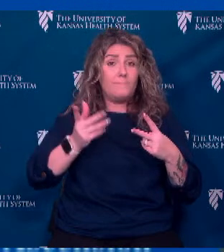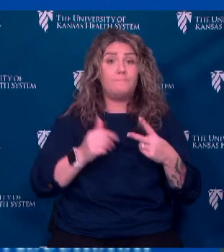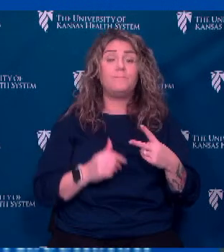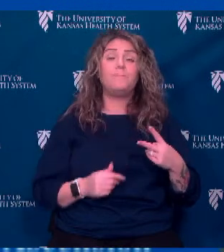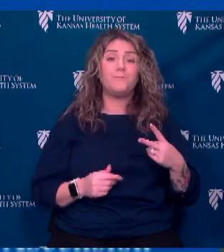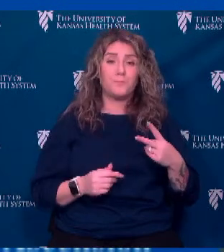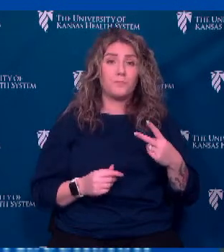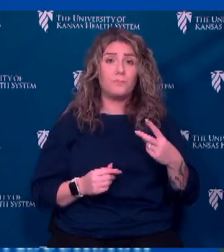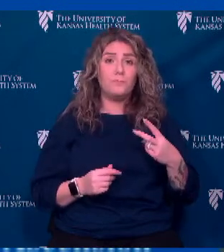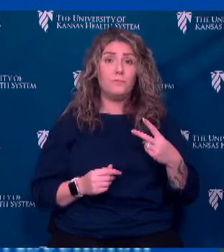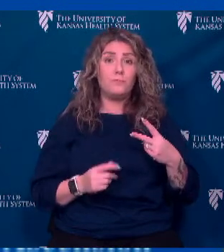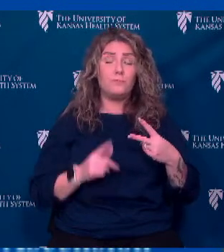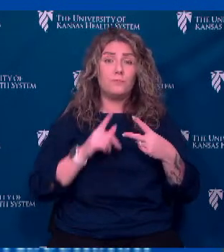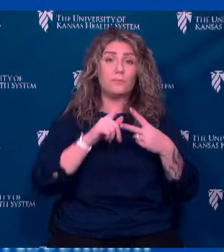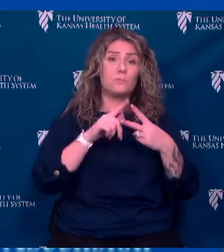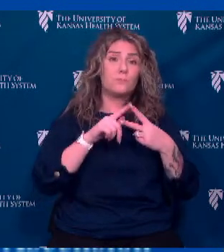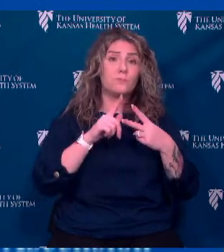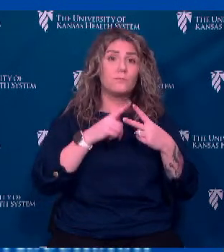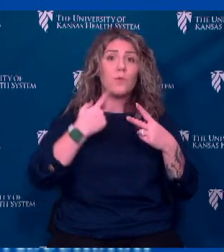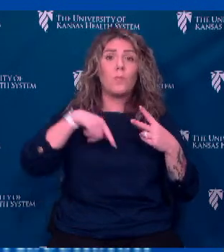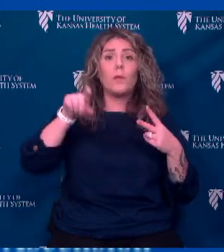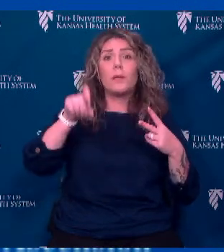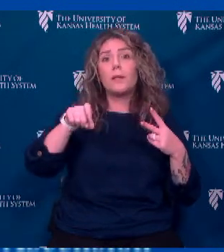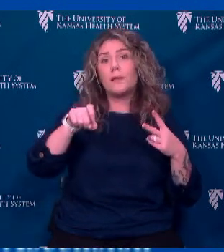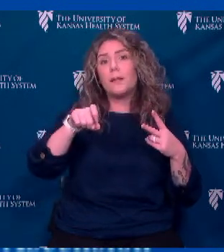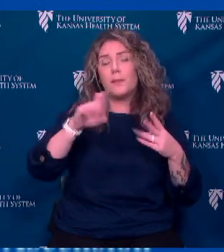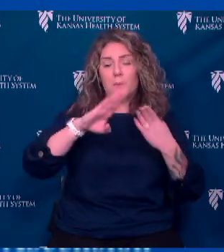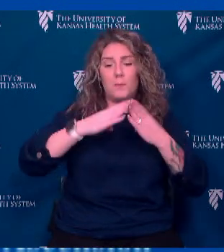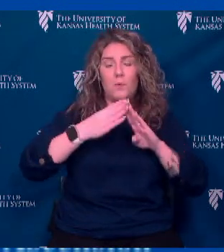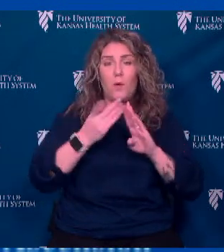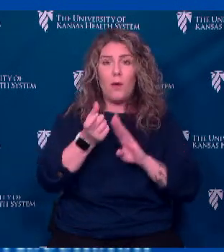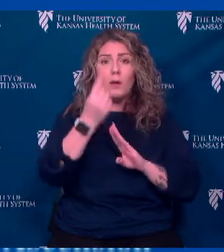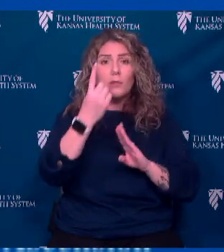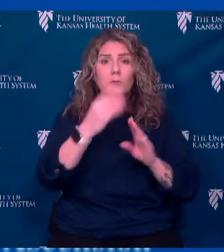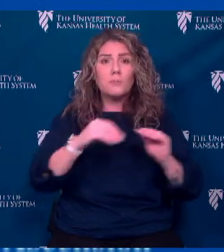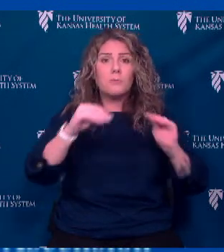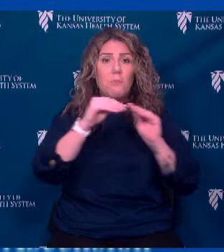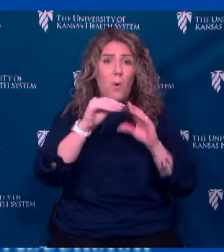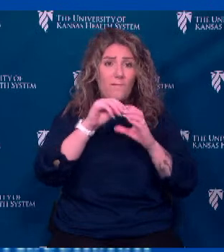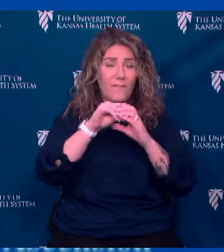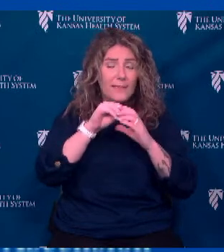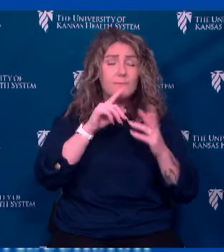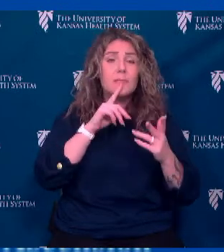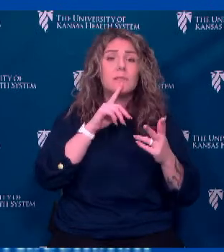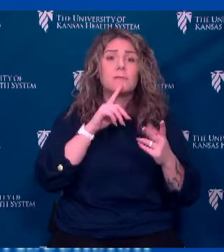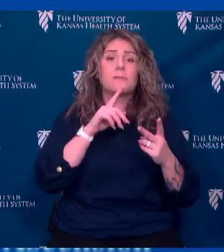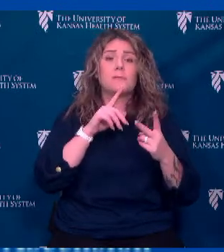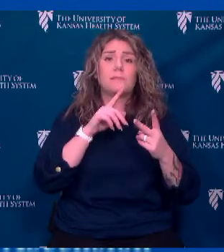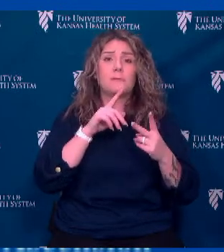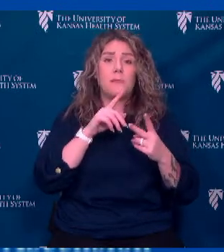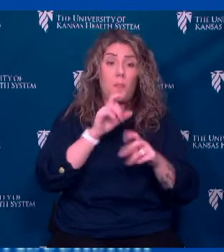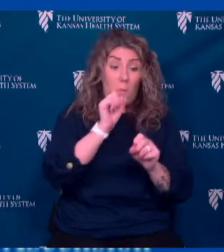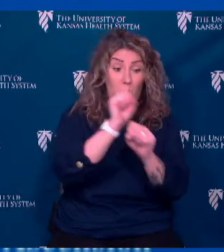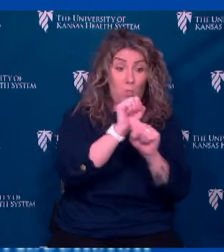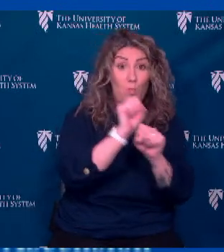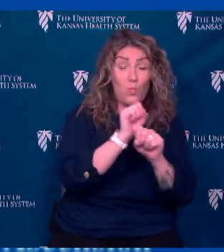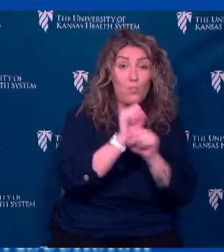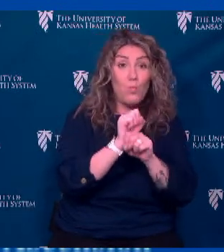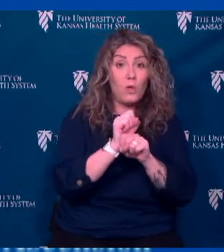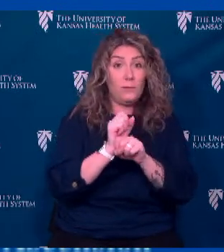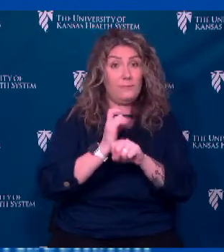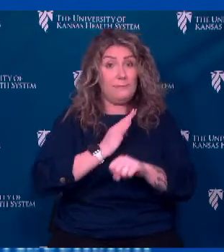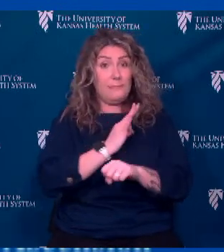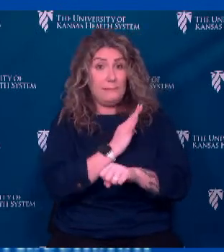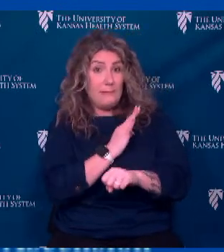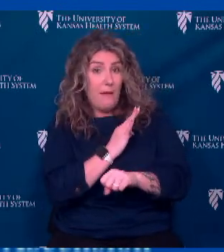that we need the community to understand that we need more investments in the workforce that works in those infrastructure.